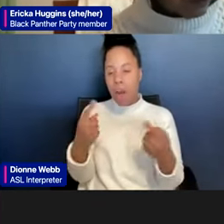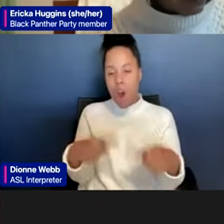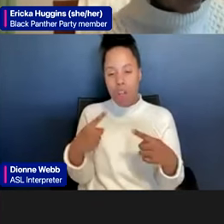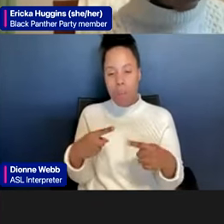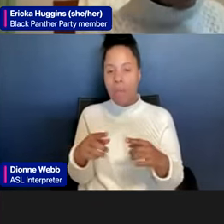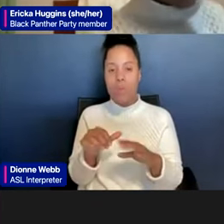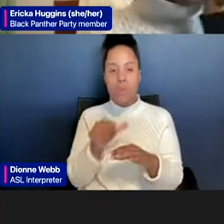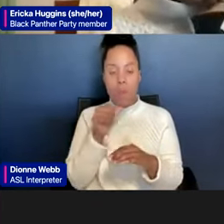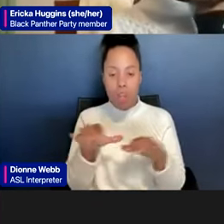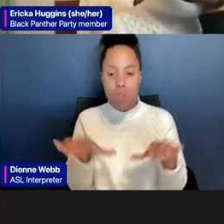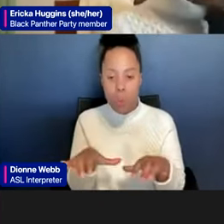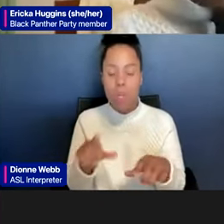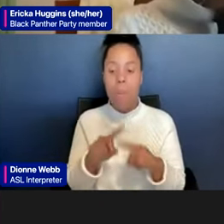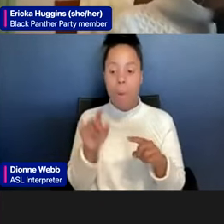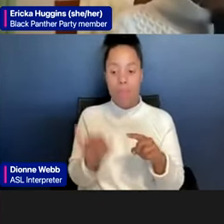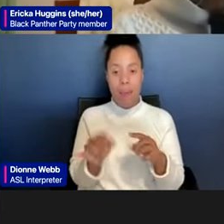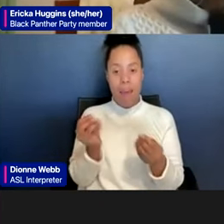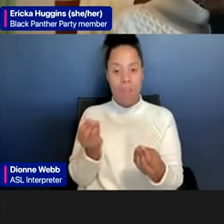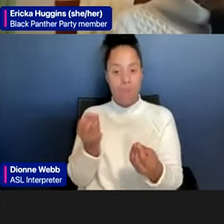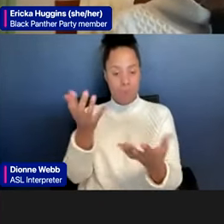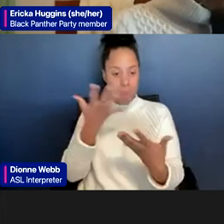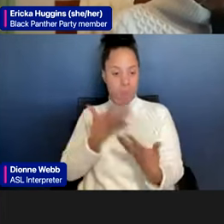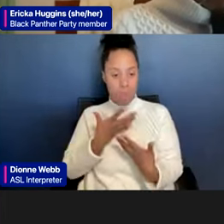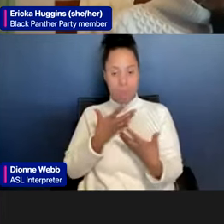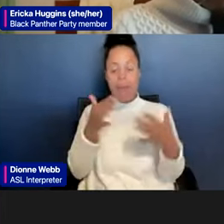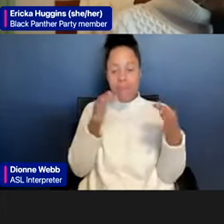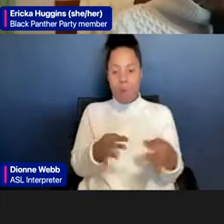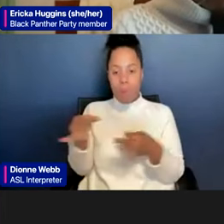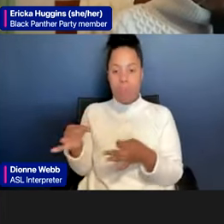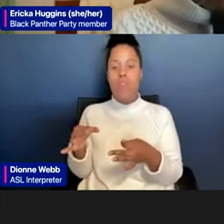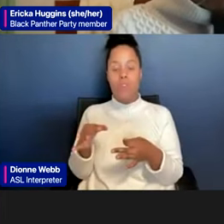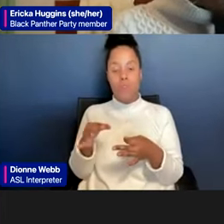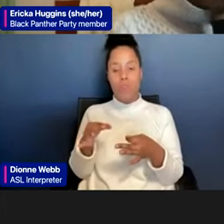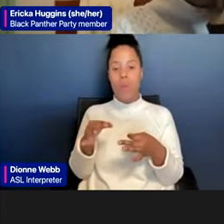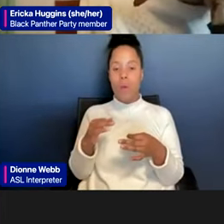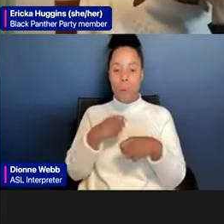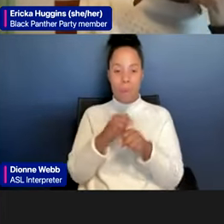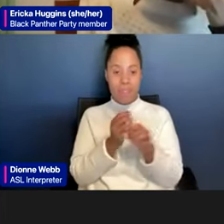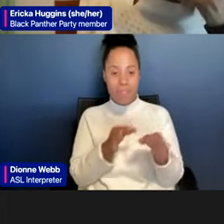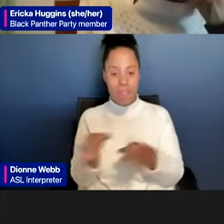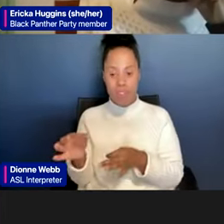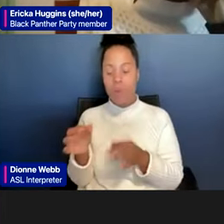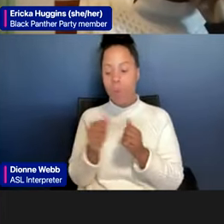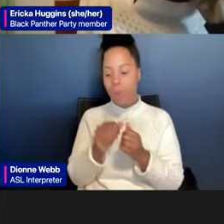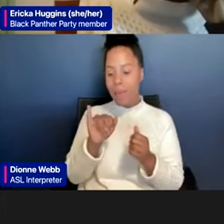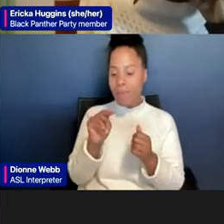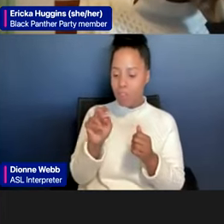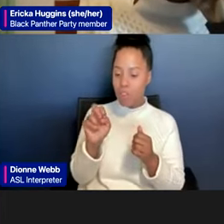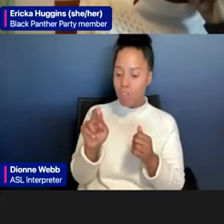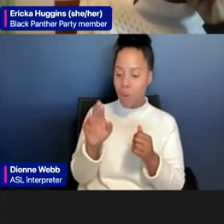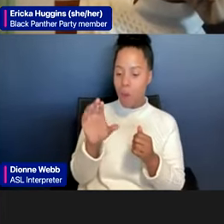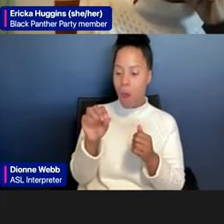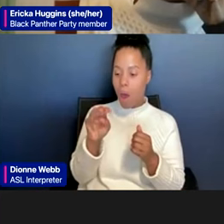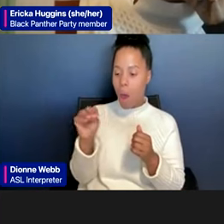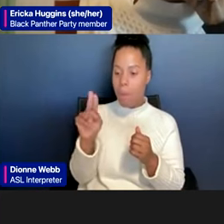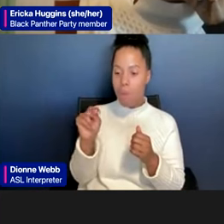our strategy in order to prevent far right entryism into an intercommunal coalition. And we also have